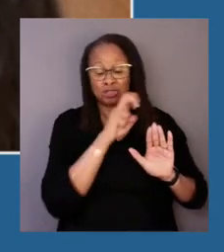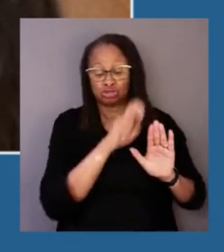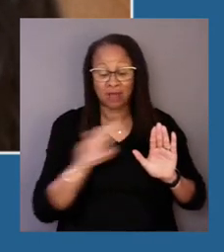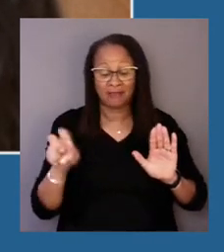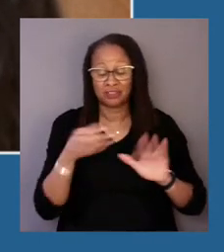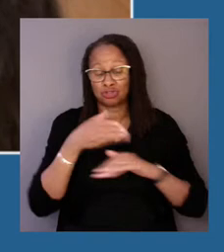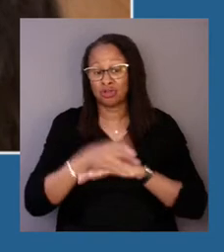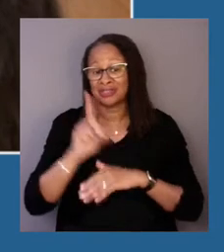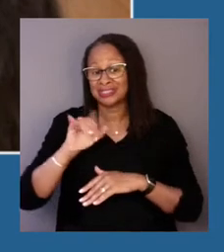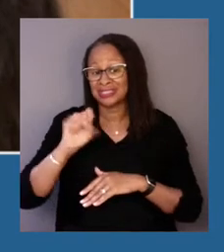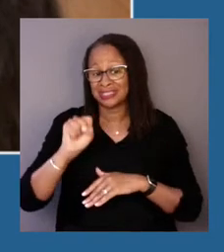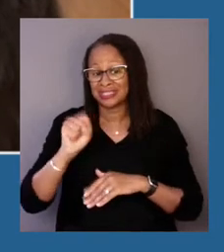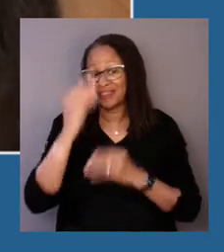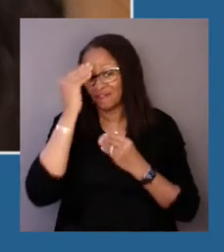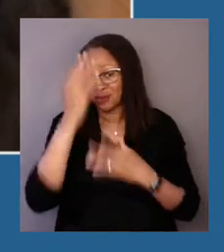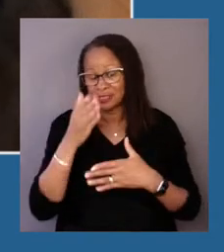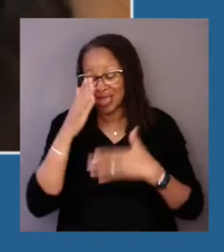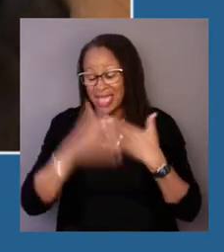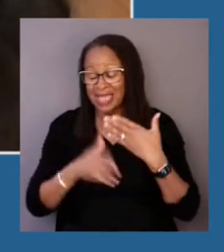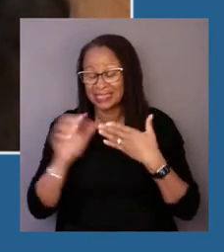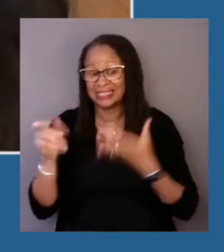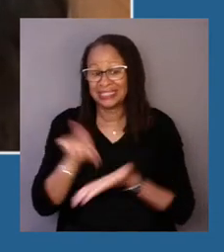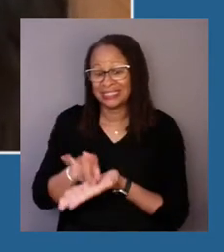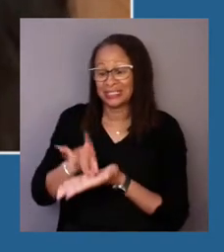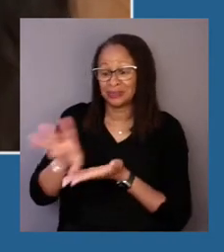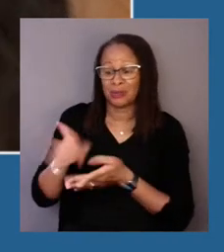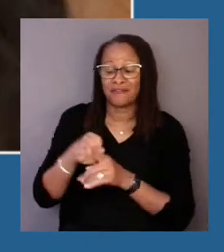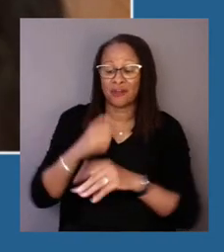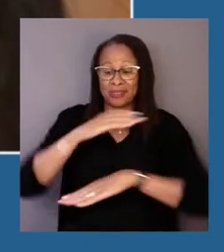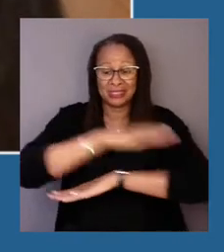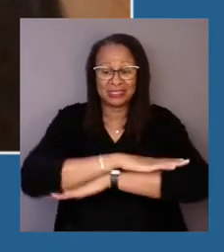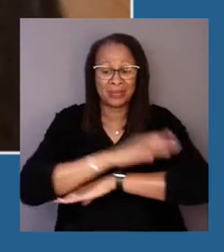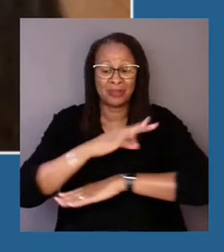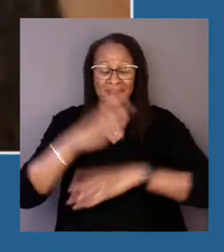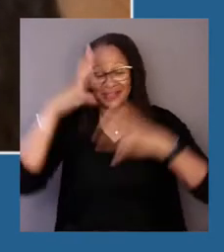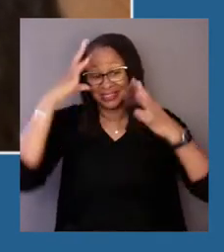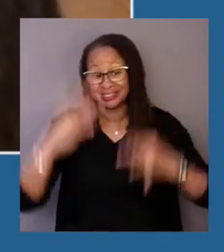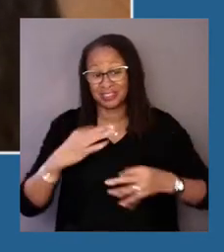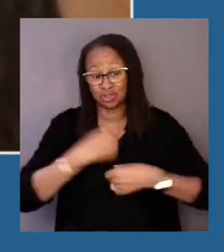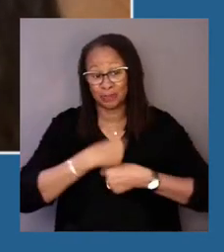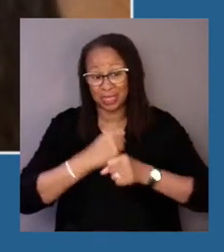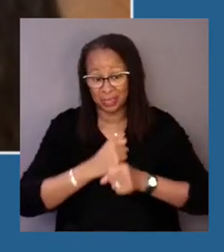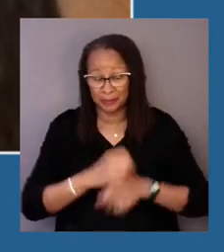ending in his expulsion from the table of decision making.